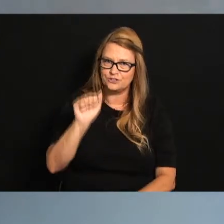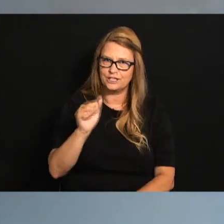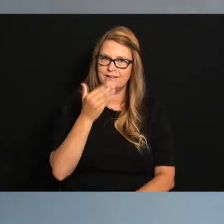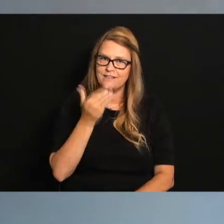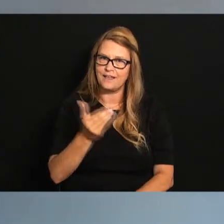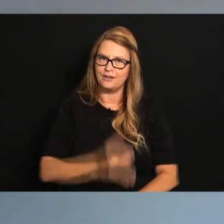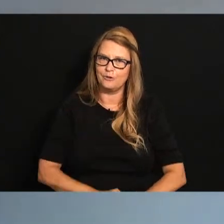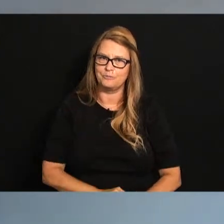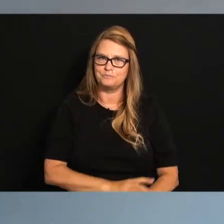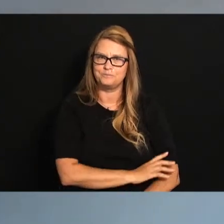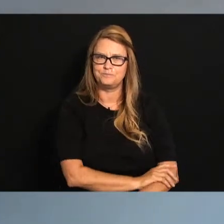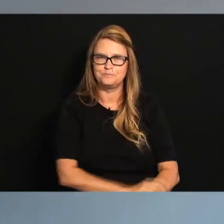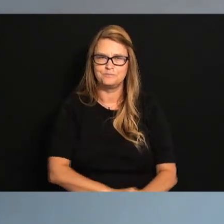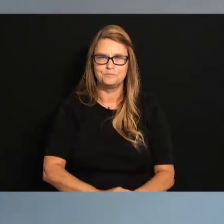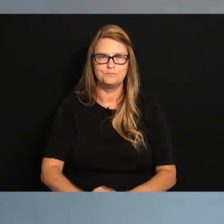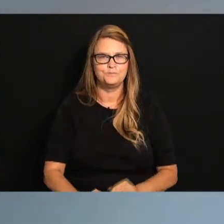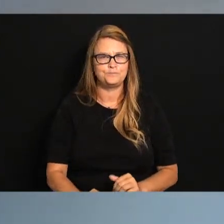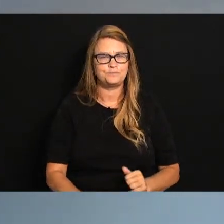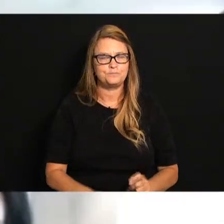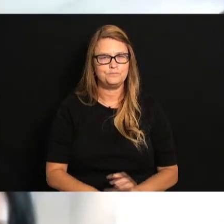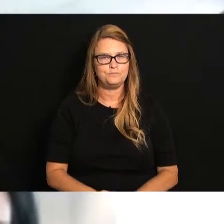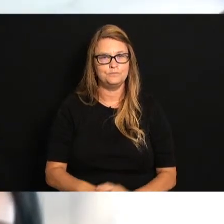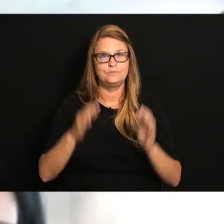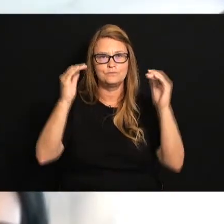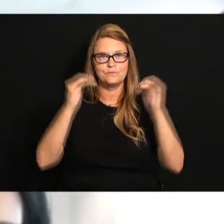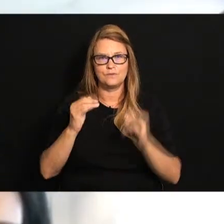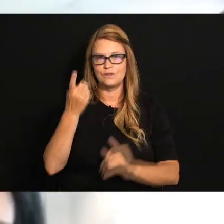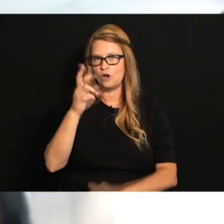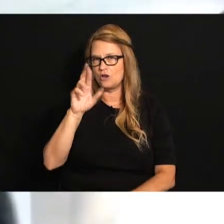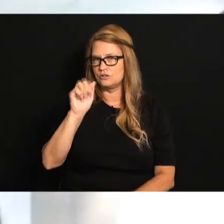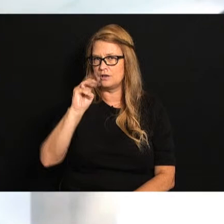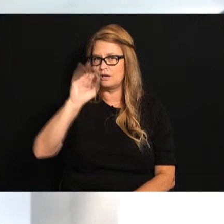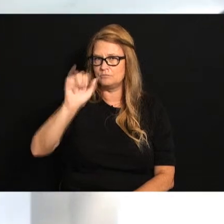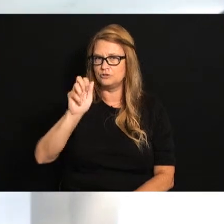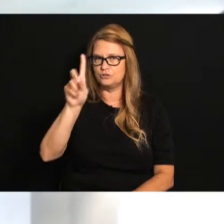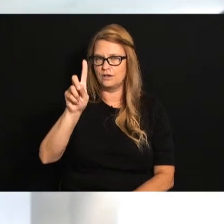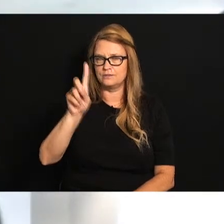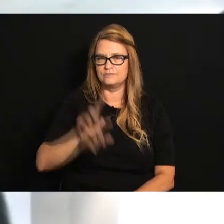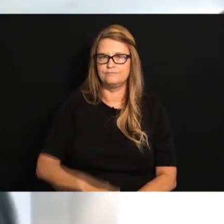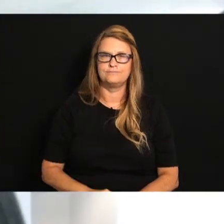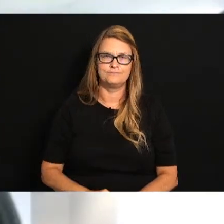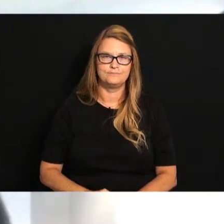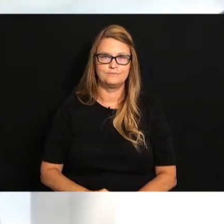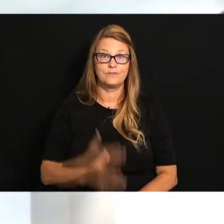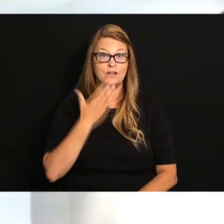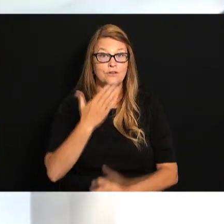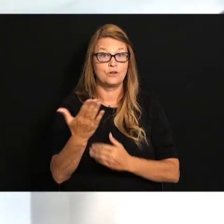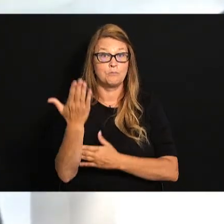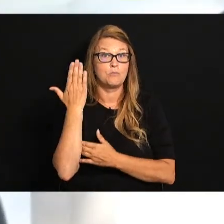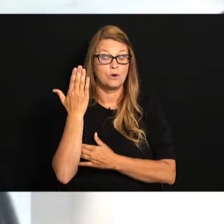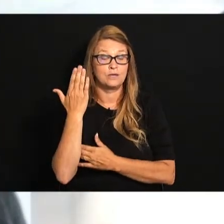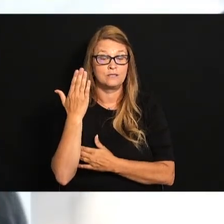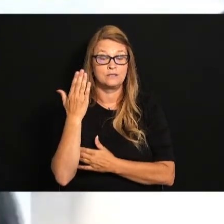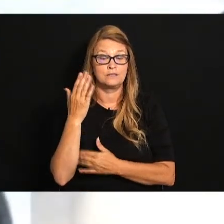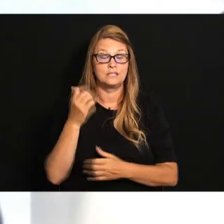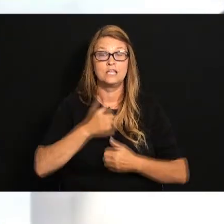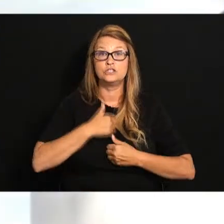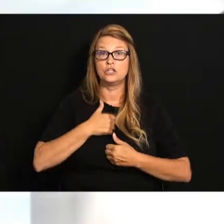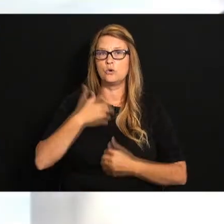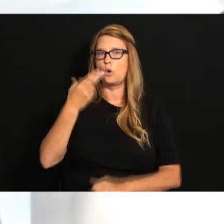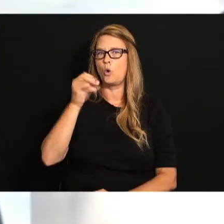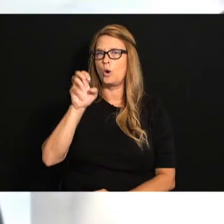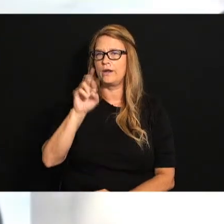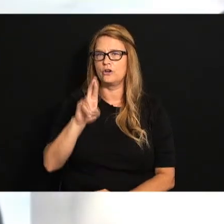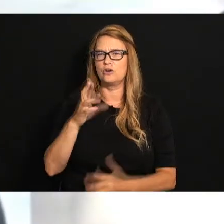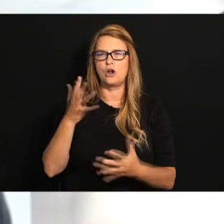you. Thank you, sir. Next to Dr. Ayn Amjad, our State Health Officer. Good morning. As General Hoyer mentioned,